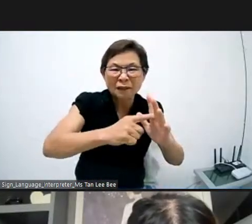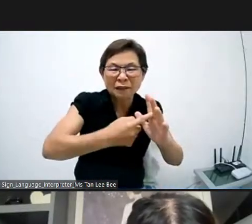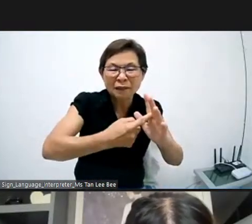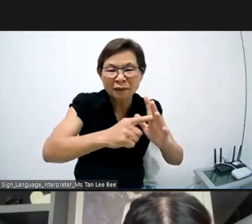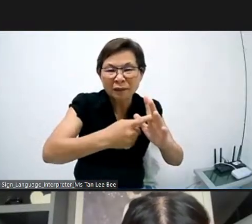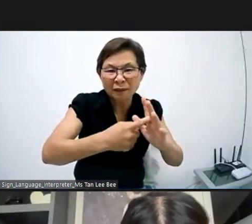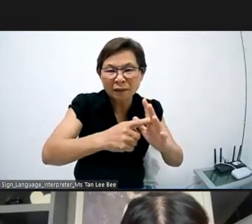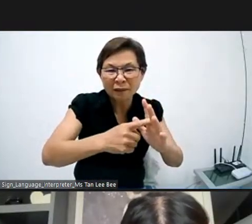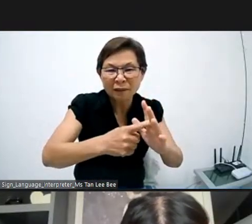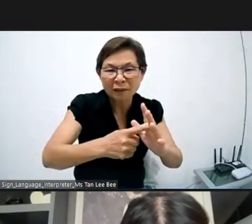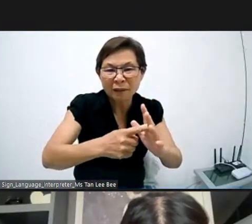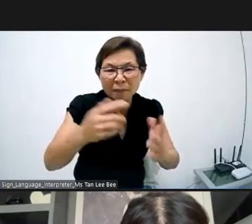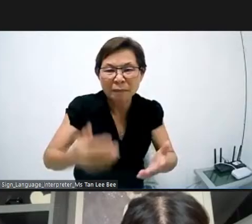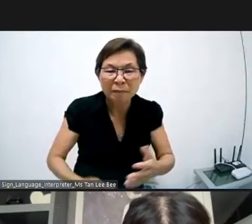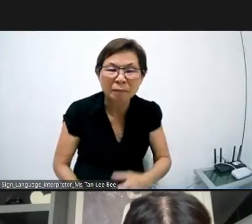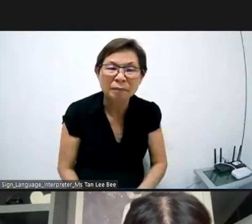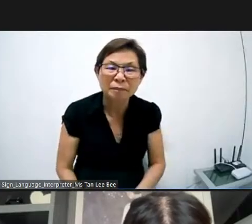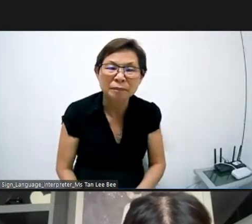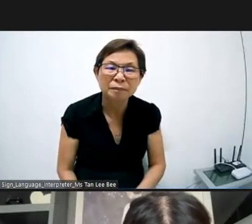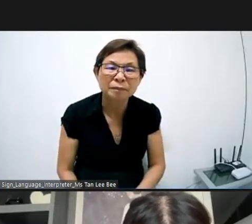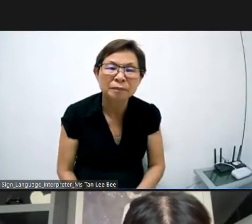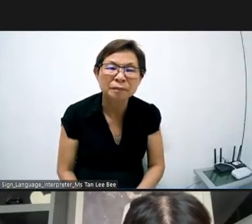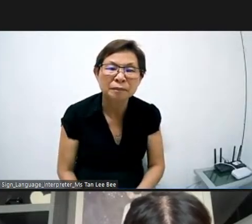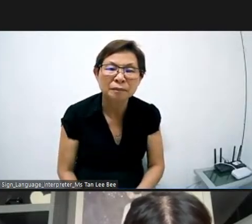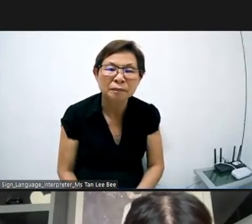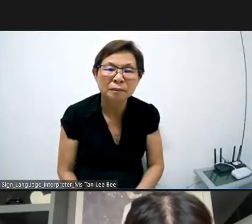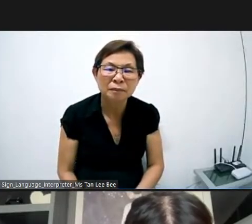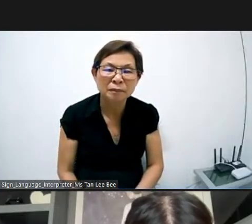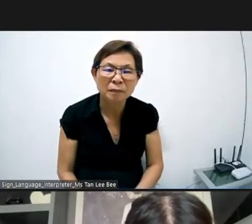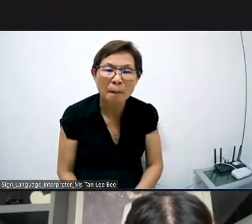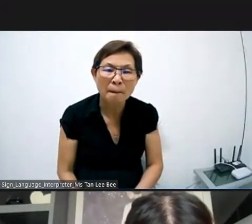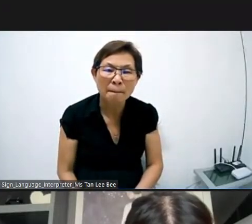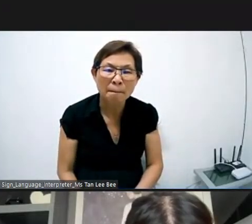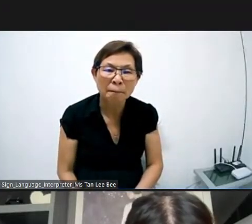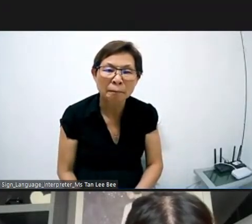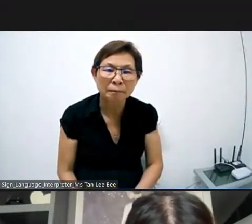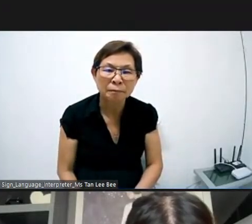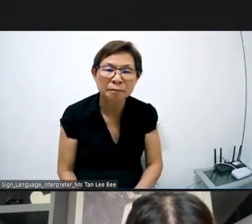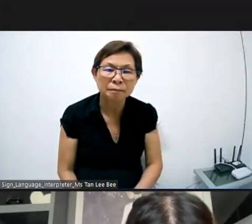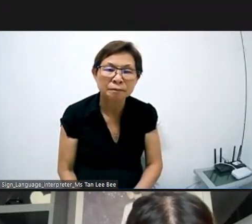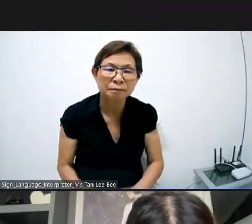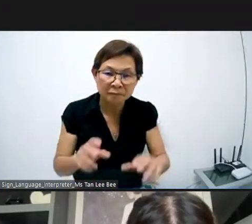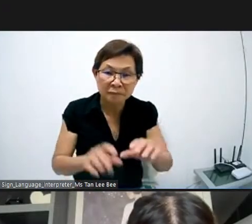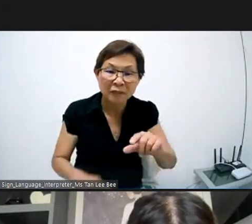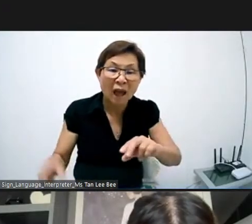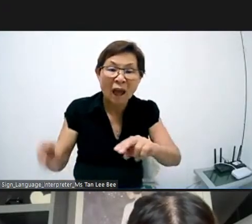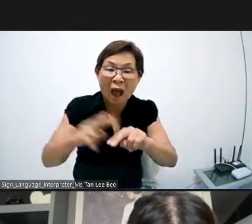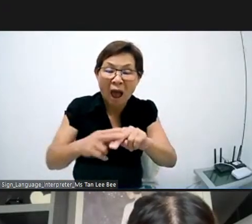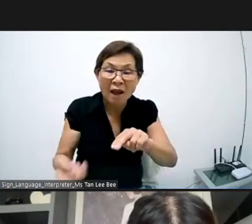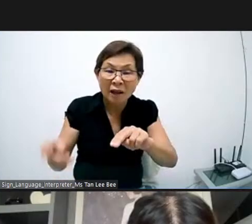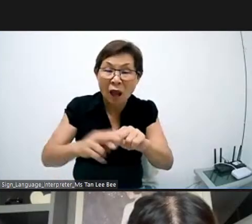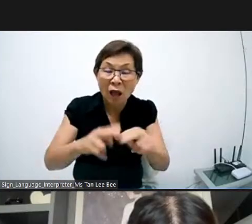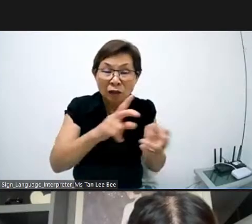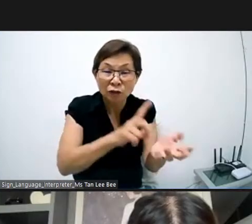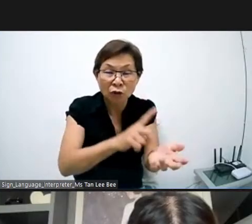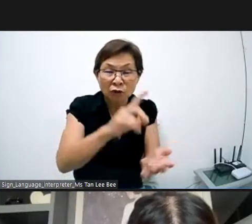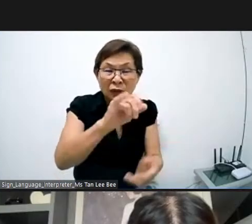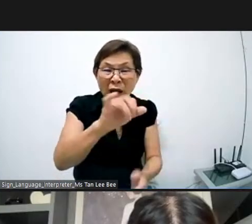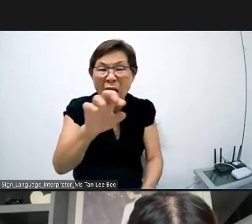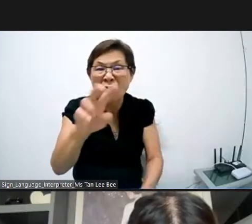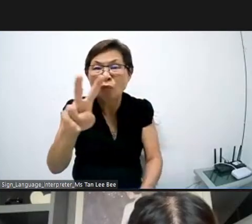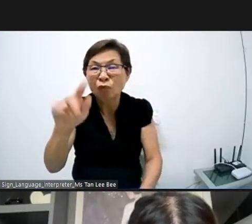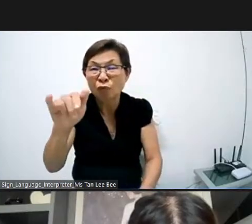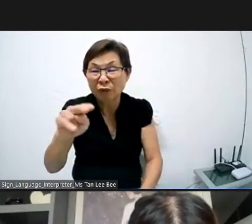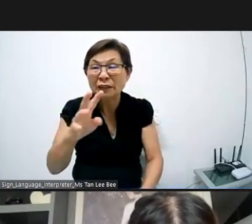innovation. Maybe I just little addition for statement Dr. Effie.